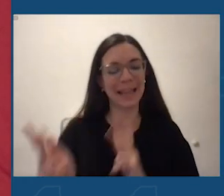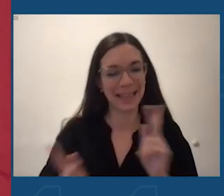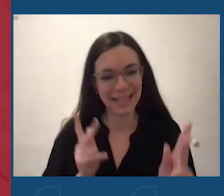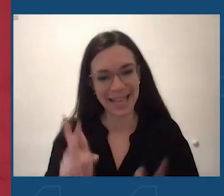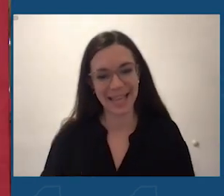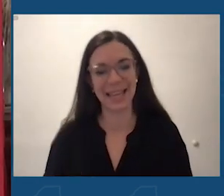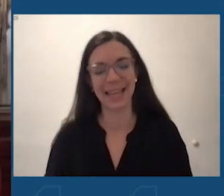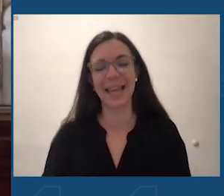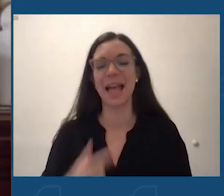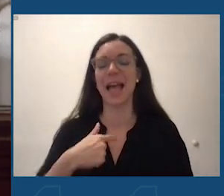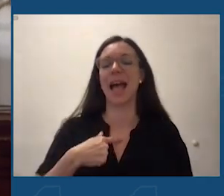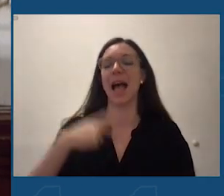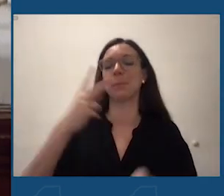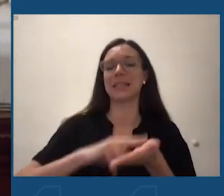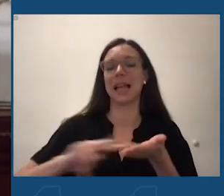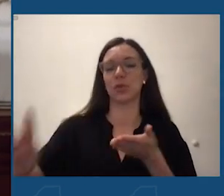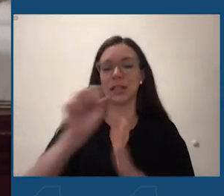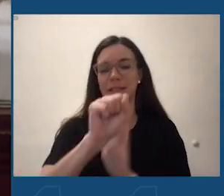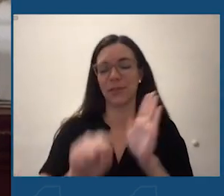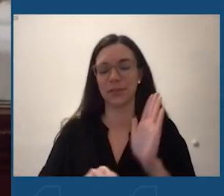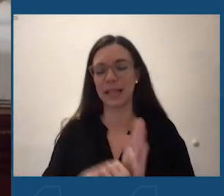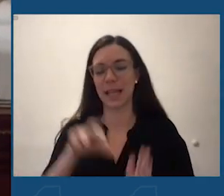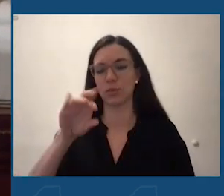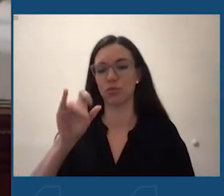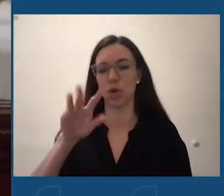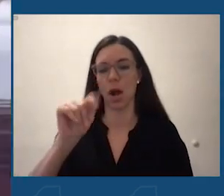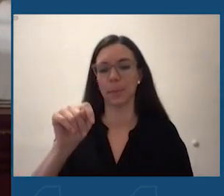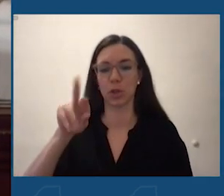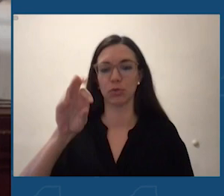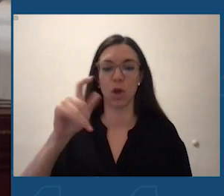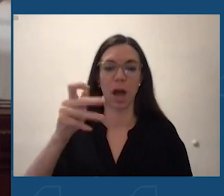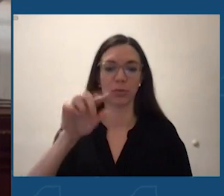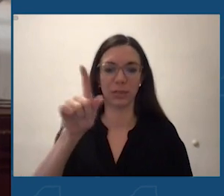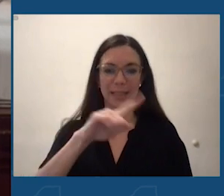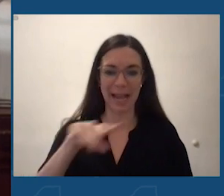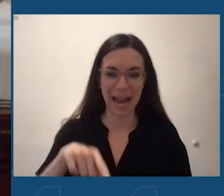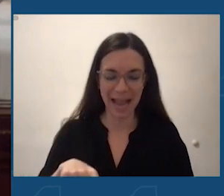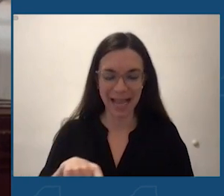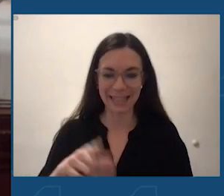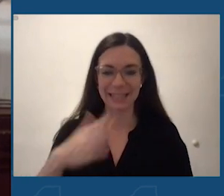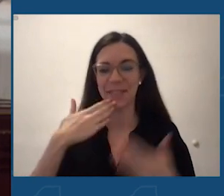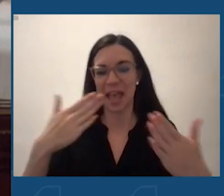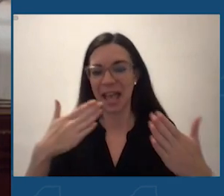I'm Secretary of State Robert Rodriguez, and it's a great honor. Thank you. Gracias a ustedes.